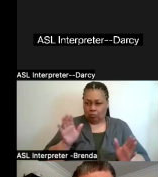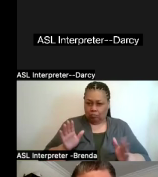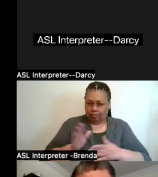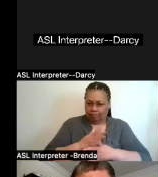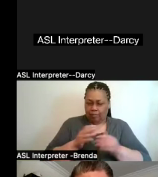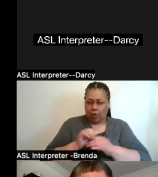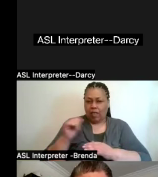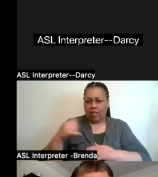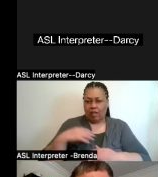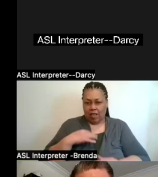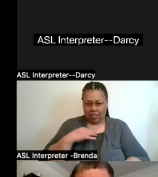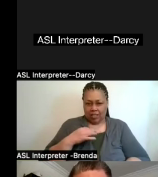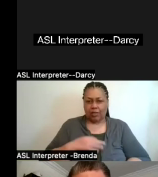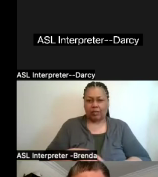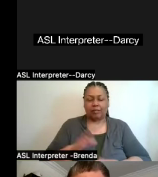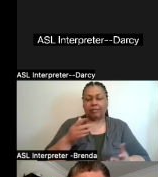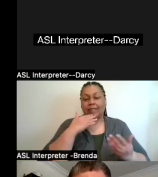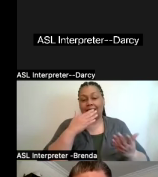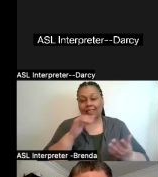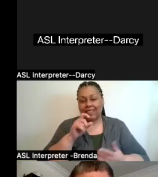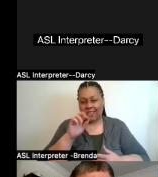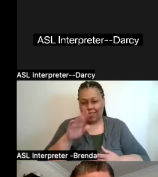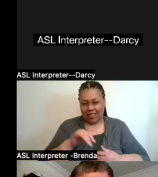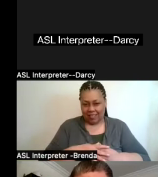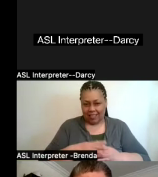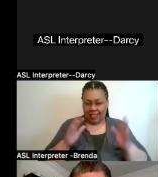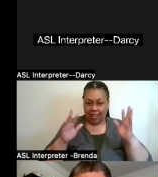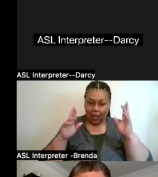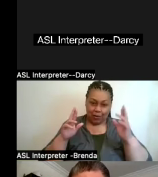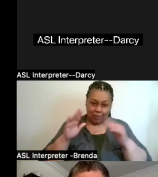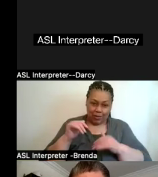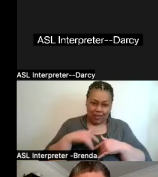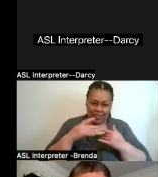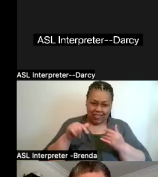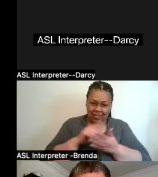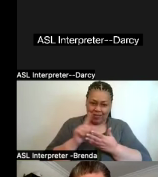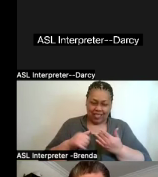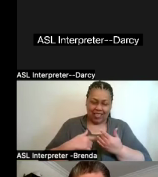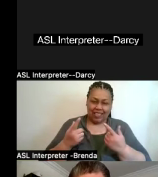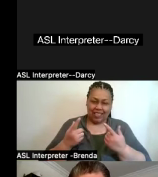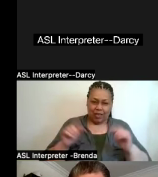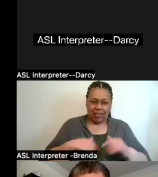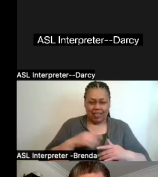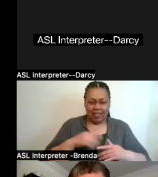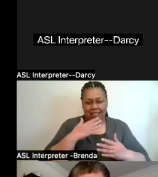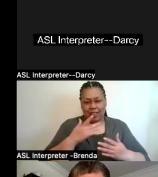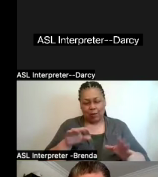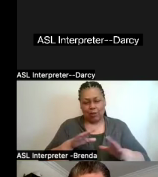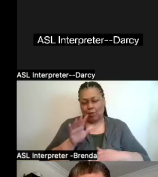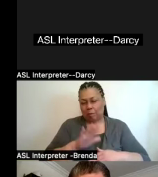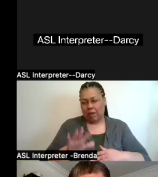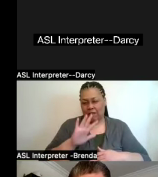Great, Jerry. Thank you, Jerry. Hope your event this weekend goes well. Thank you. Yeah, we do about 5 of these a